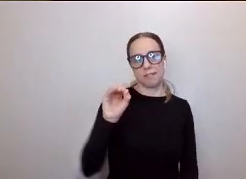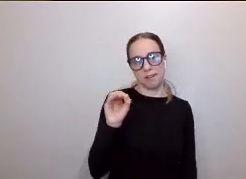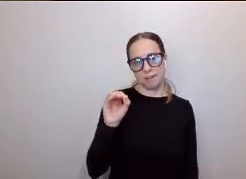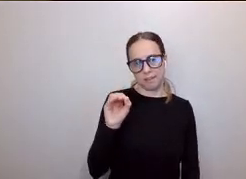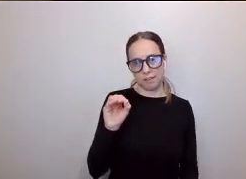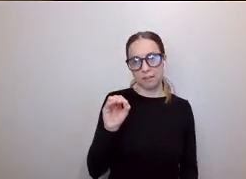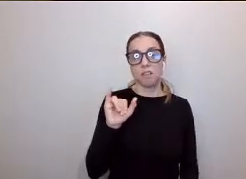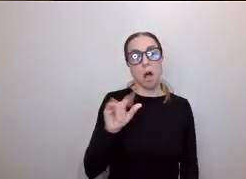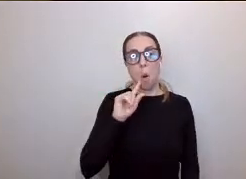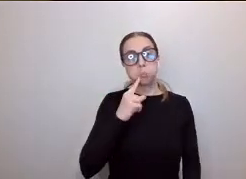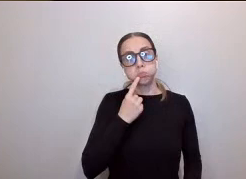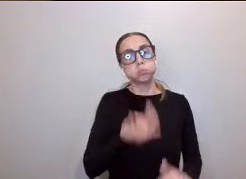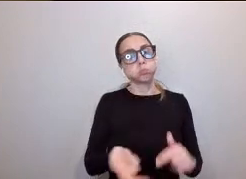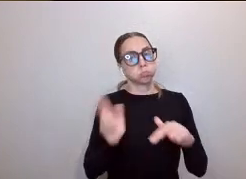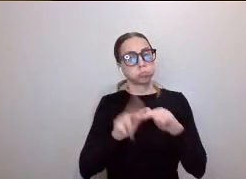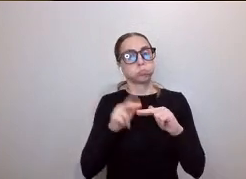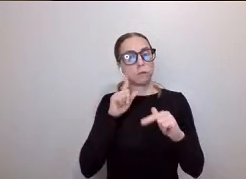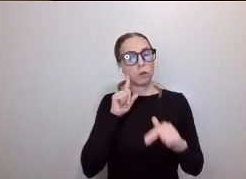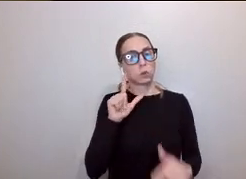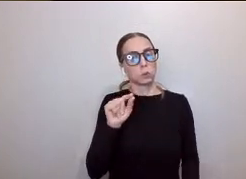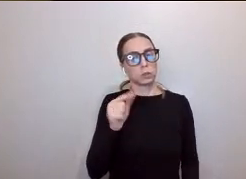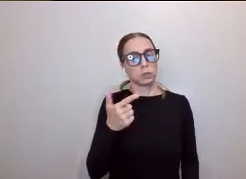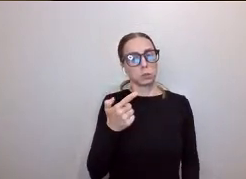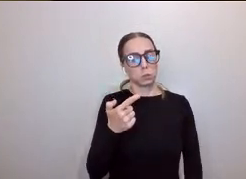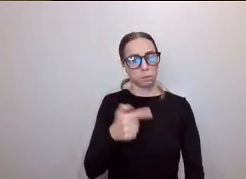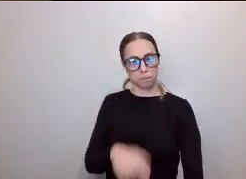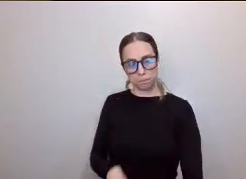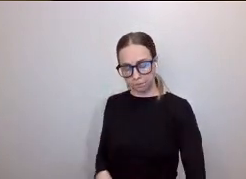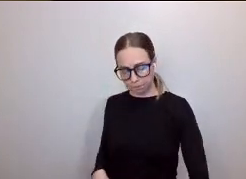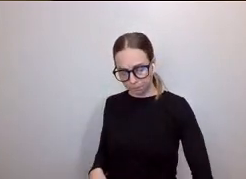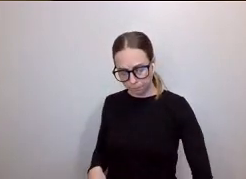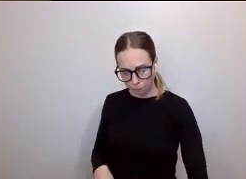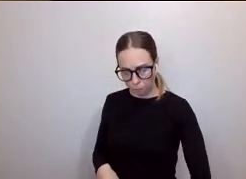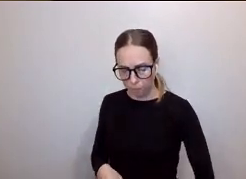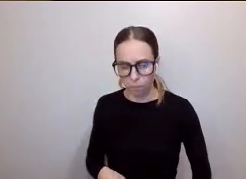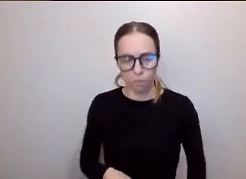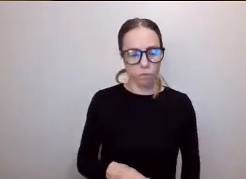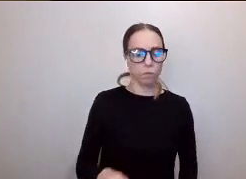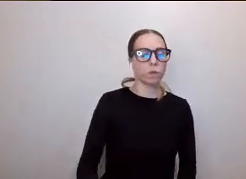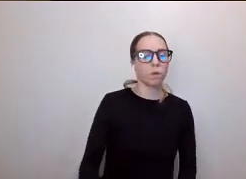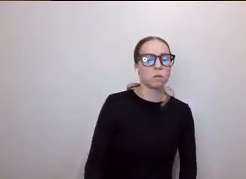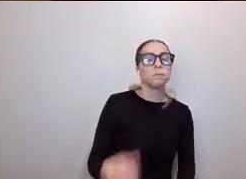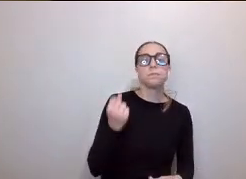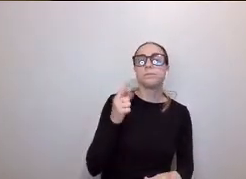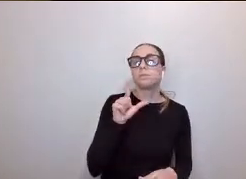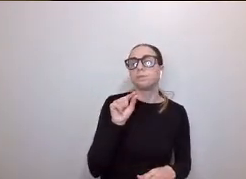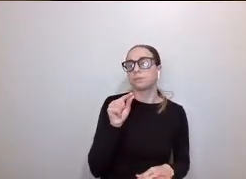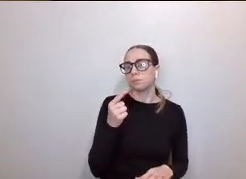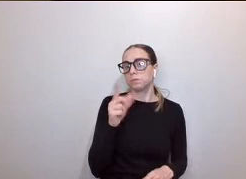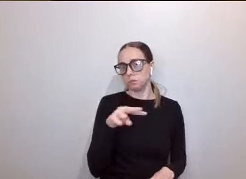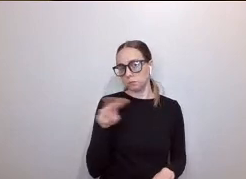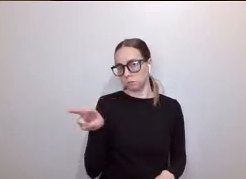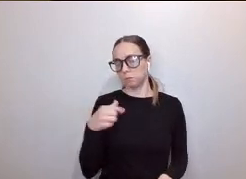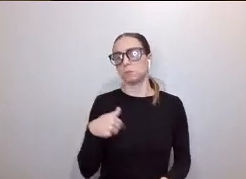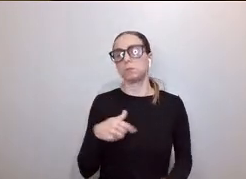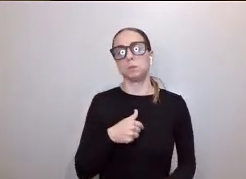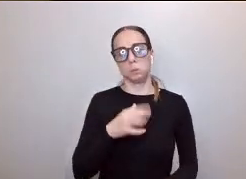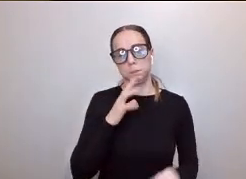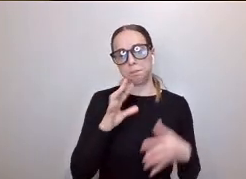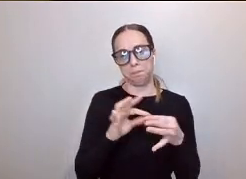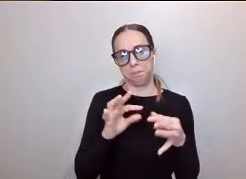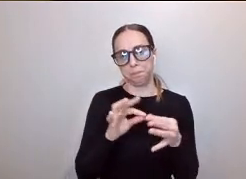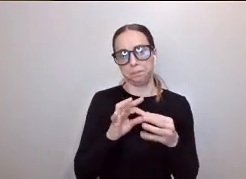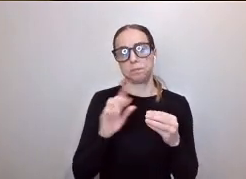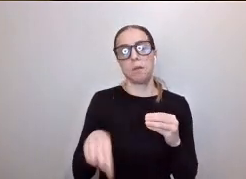2021. In 2022, we have been talking about with additional resources,